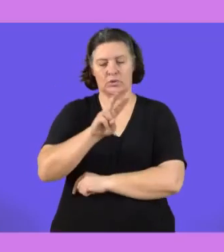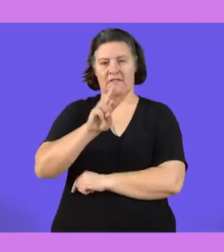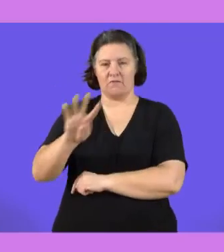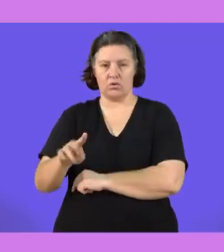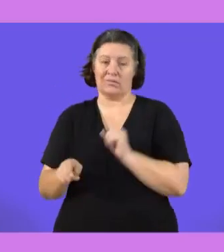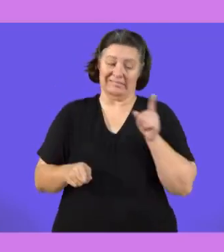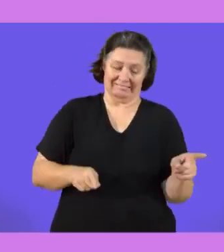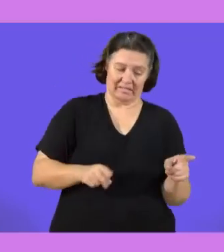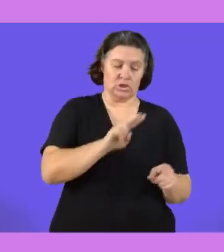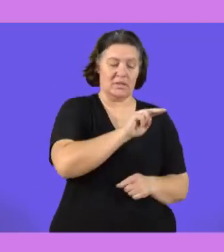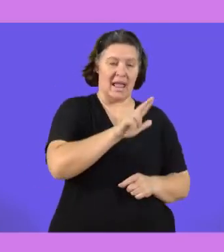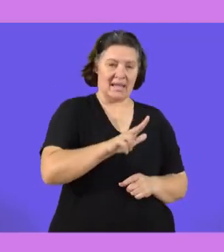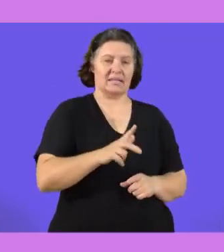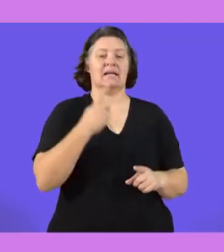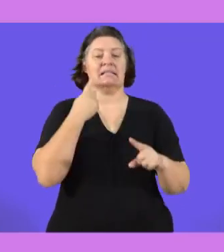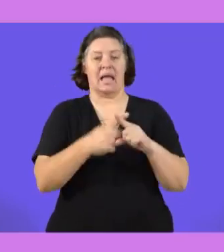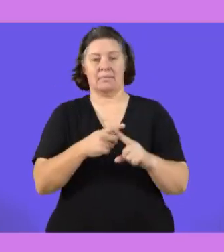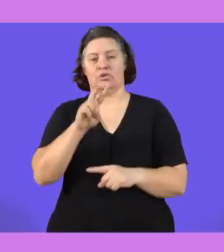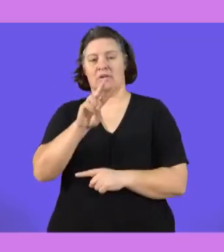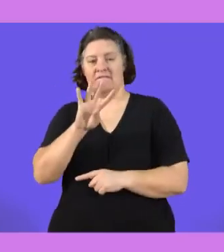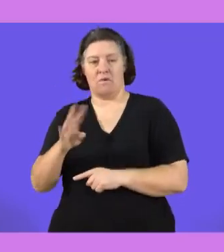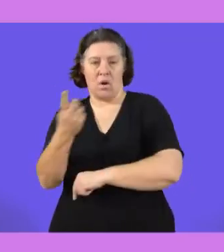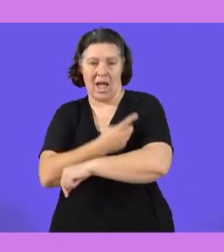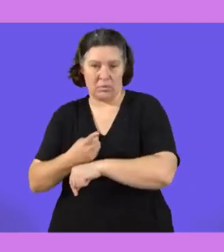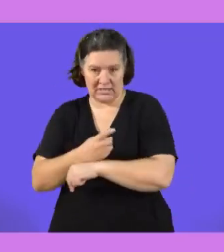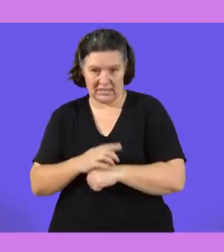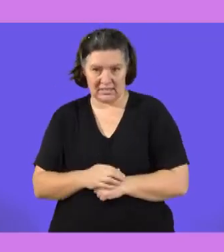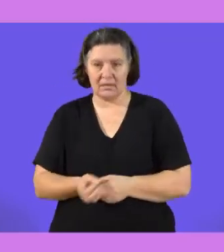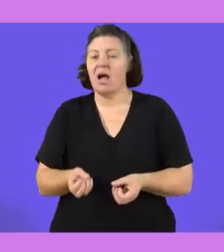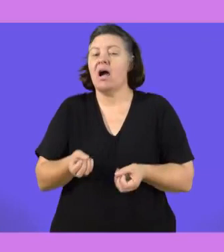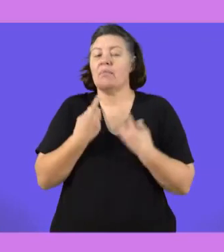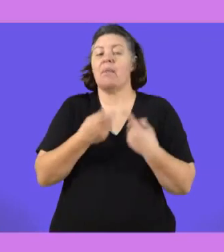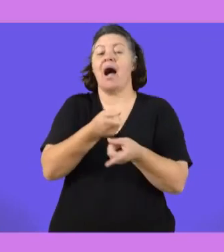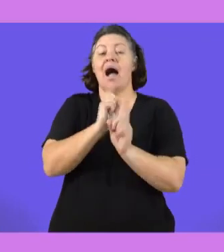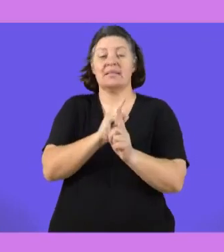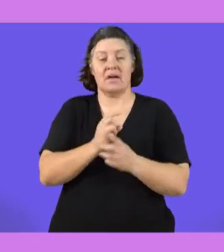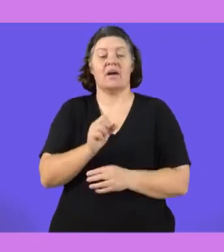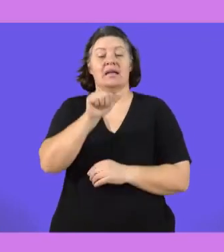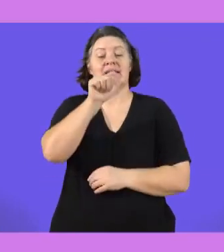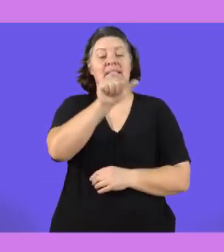by 24 hours. So it's 28 multiplied by 24. So that will give us a total of